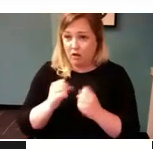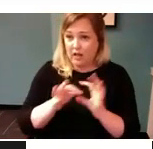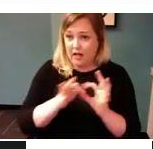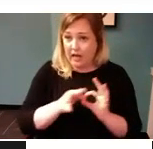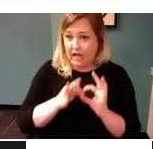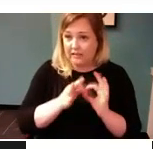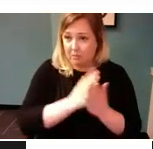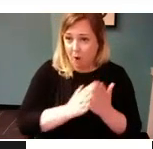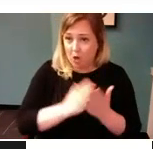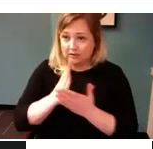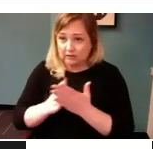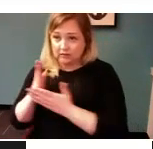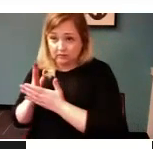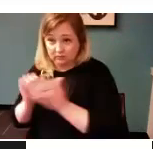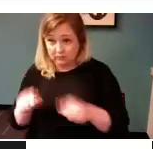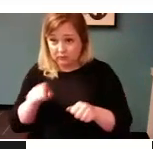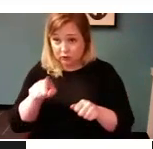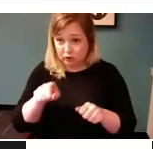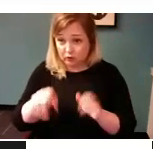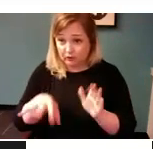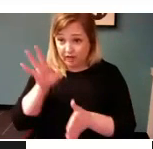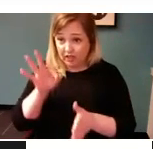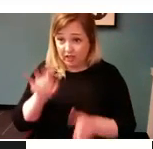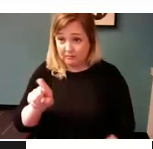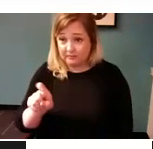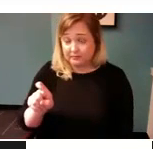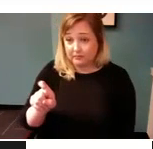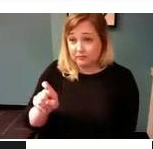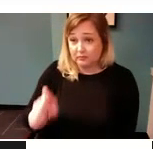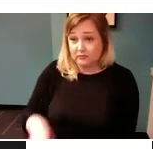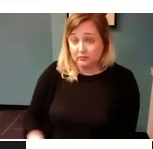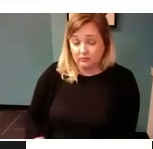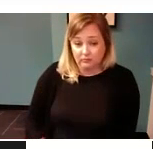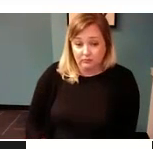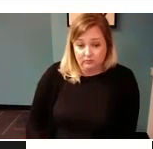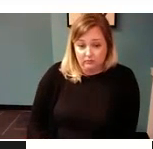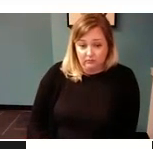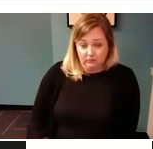class? I see one, I need 36 answers.